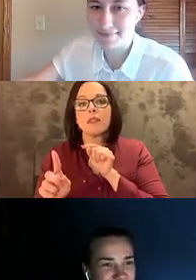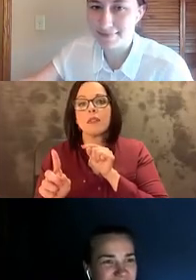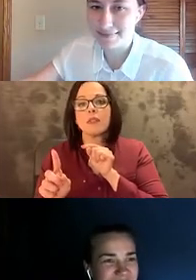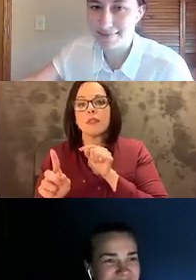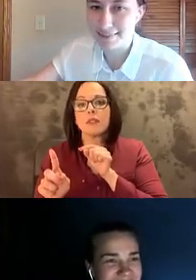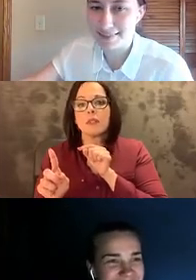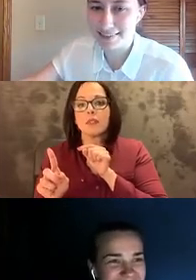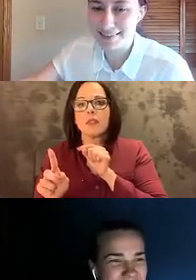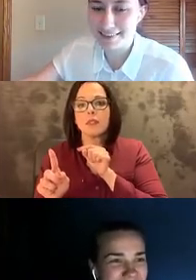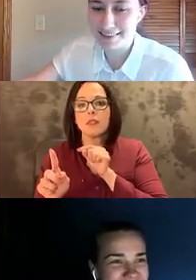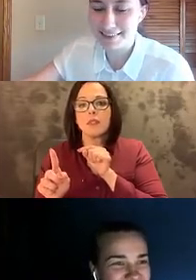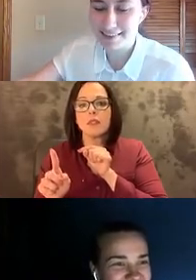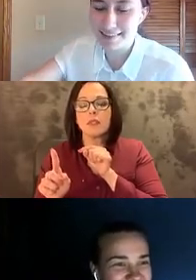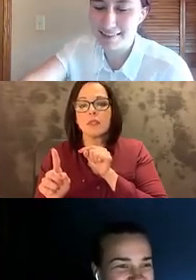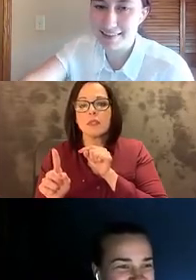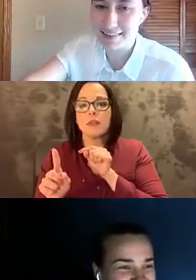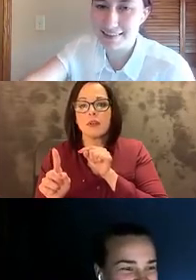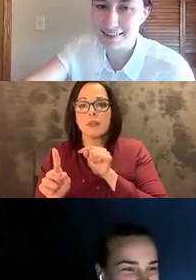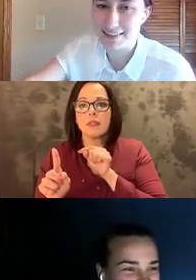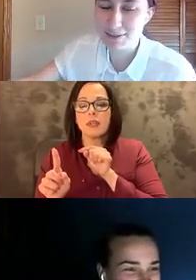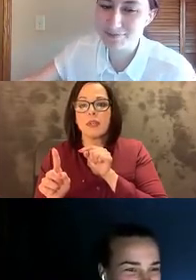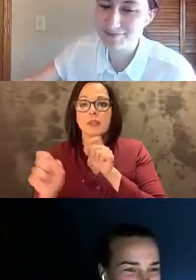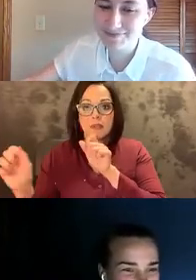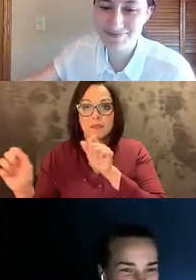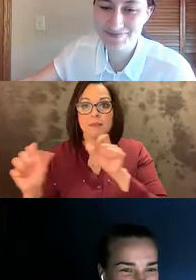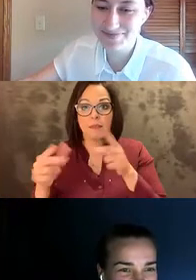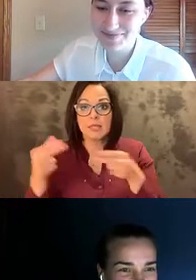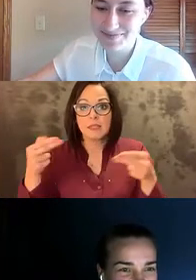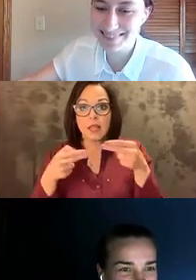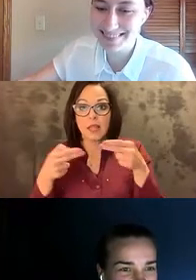Eliza, will you move to the next slide, please?